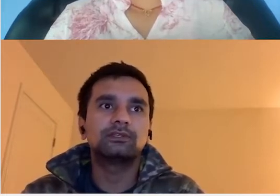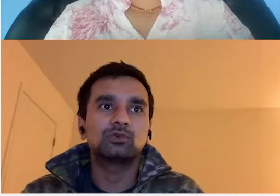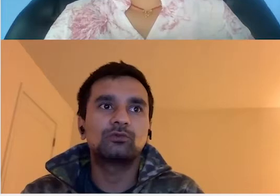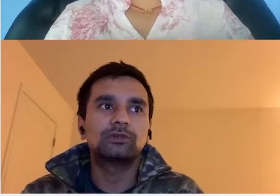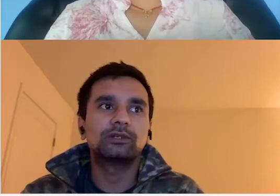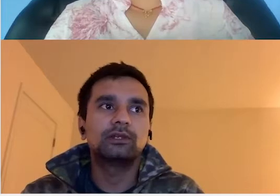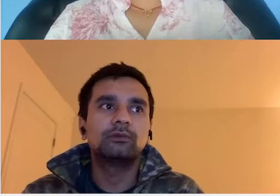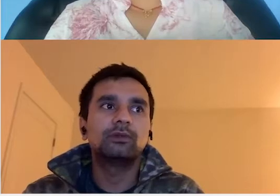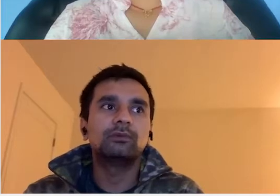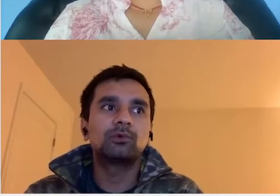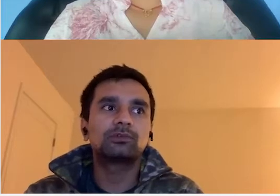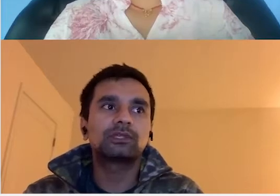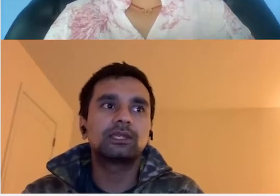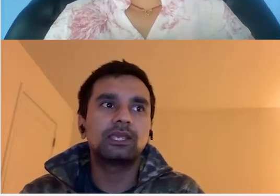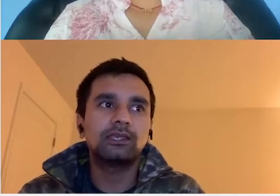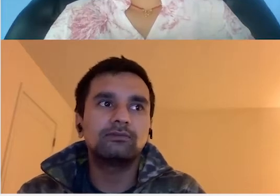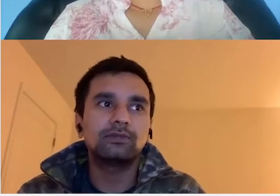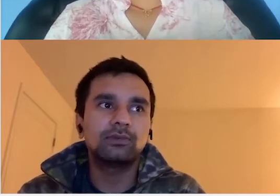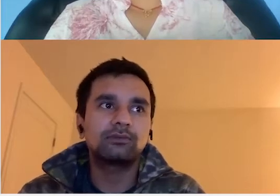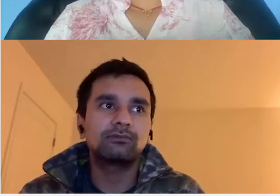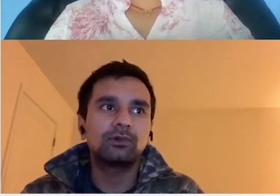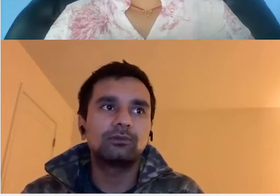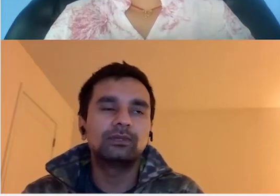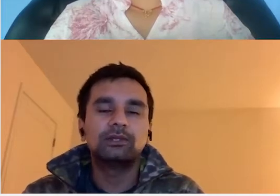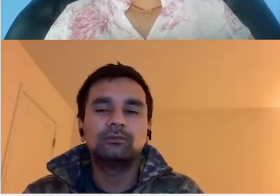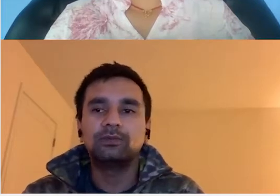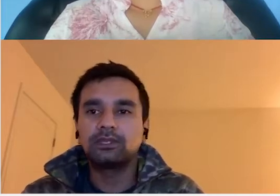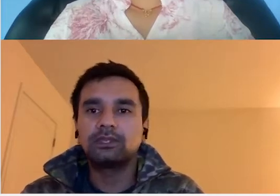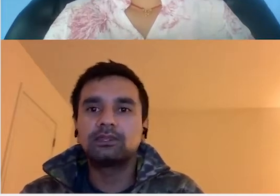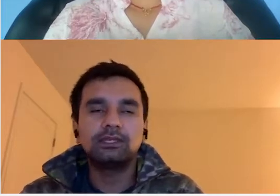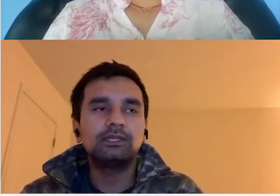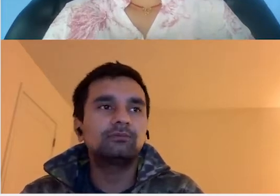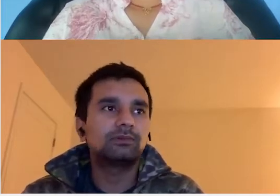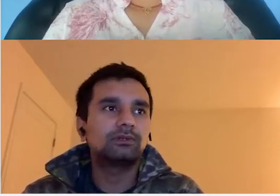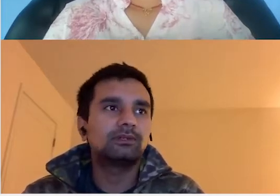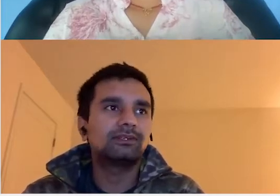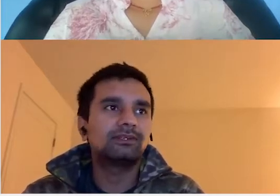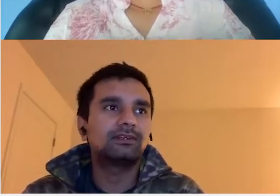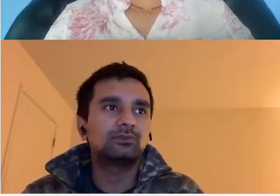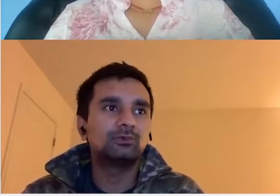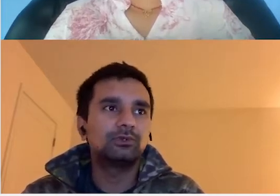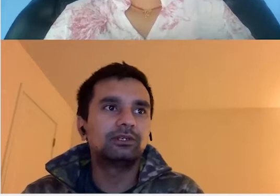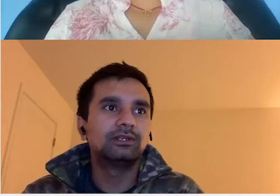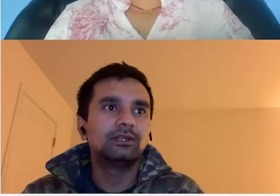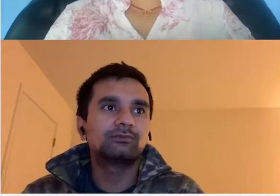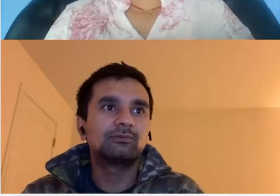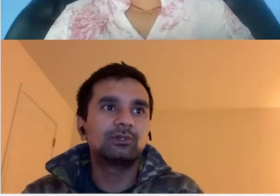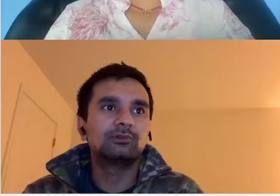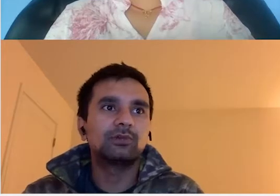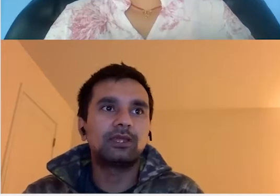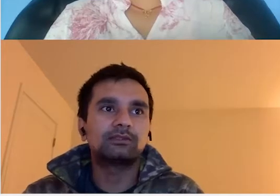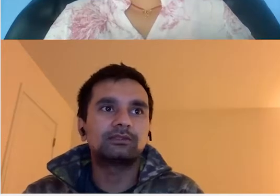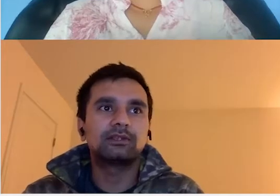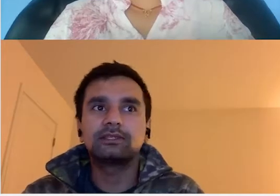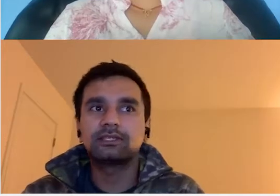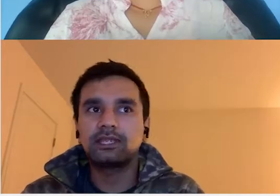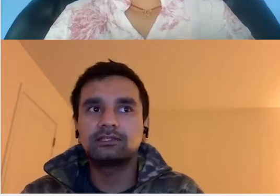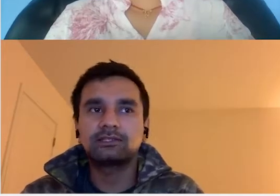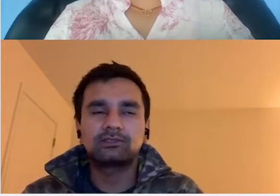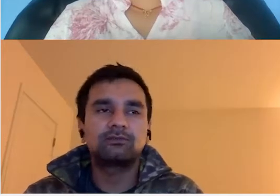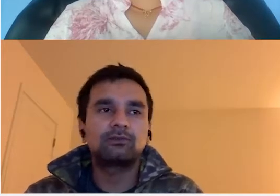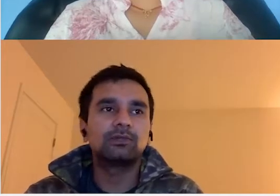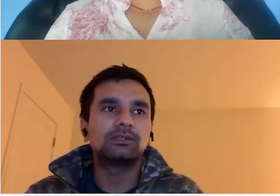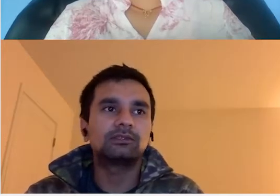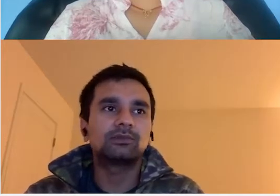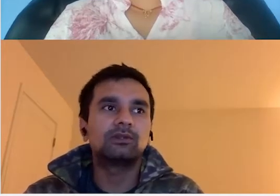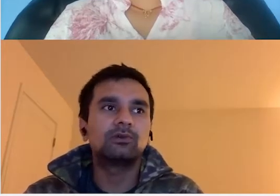event is over. We'll be posting a feedback form within the tour for you to answer. It'll take